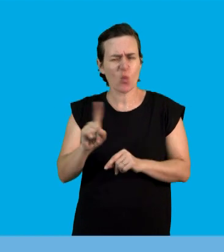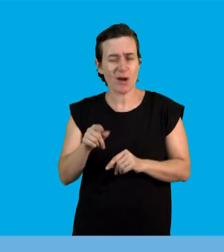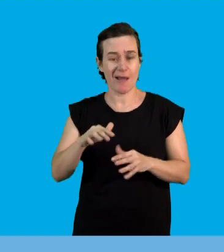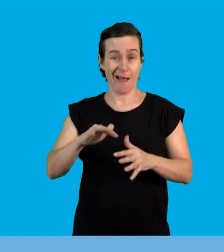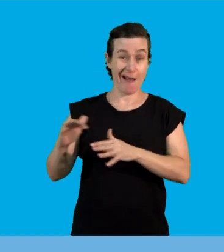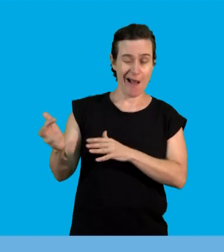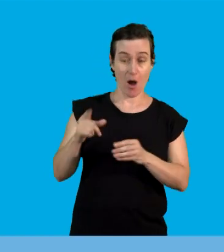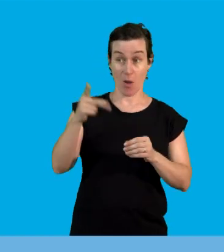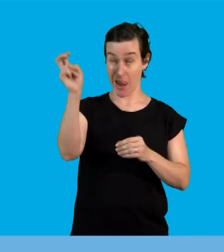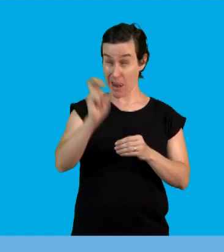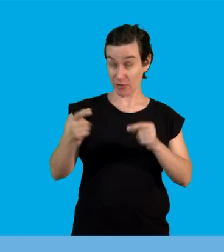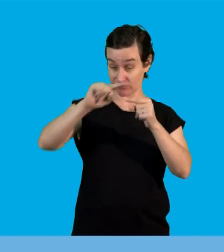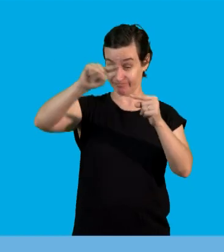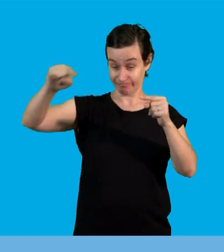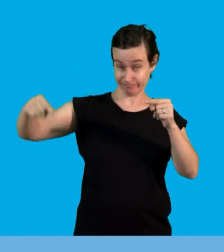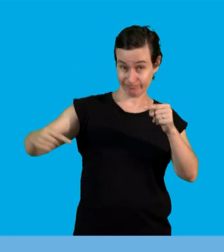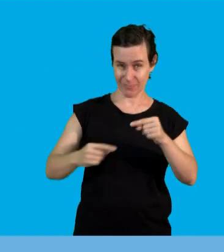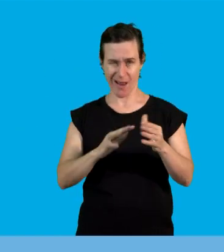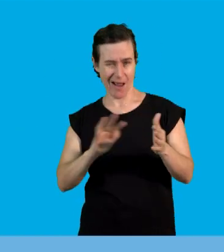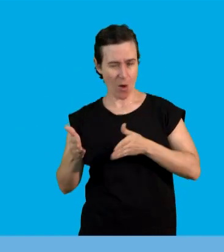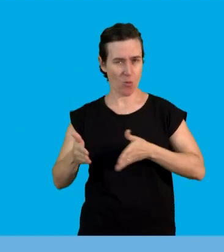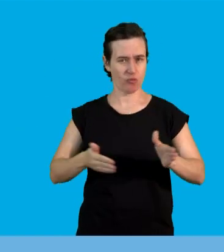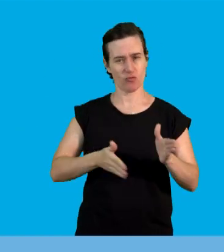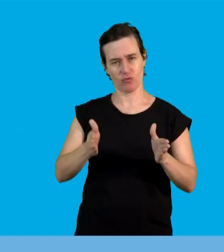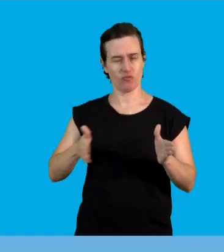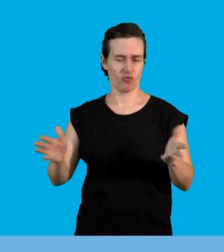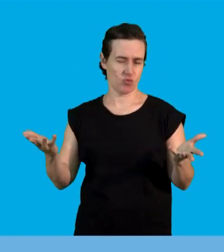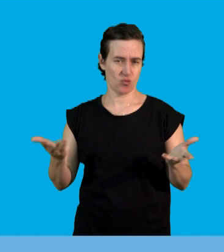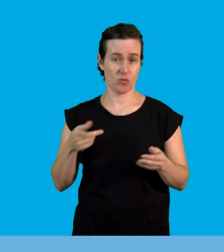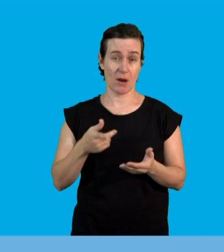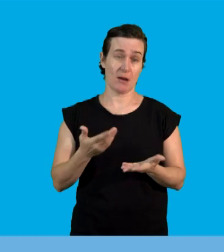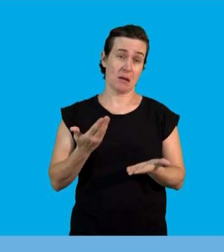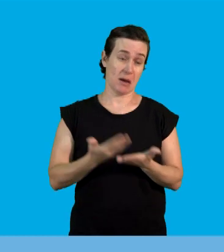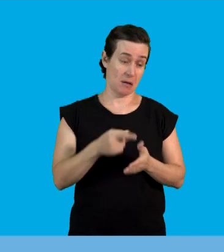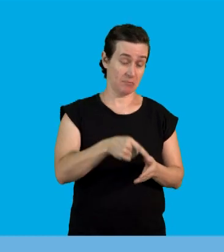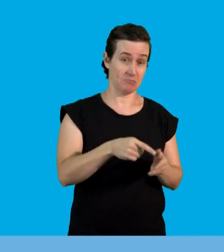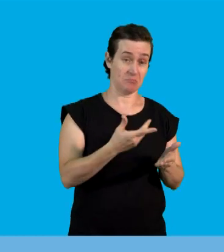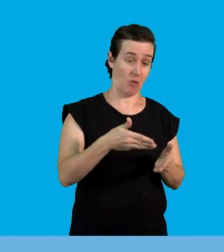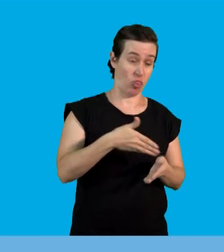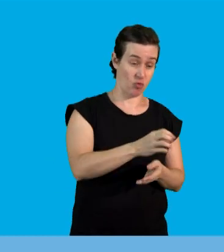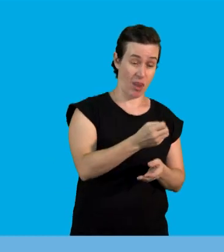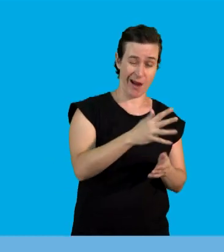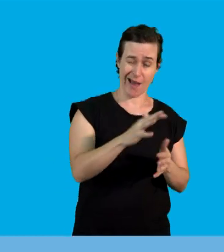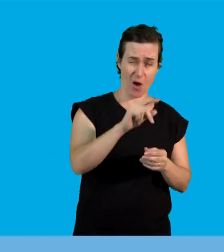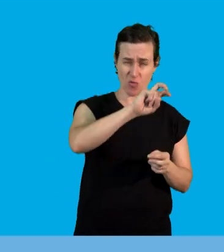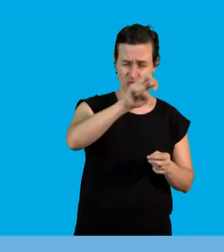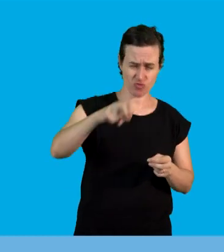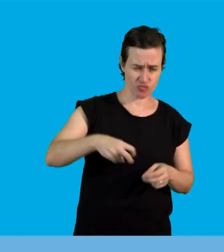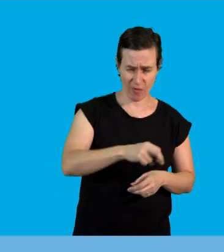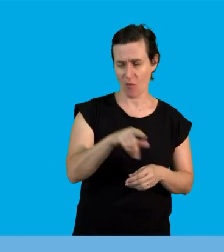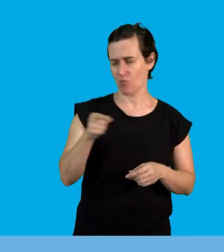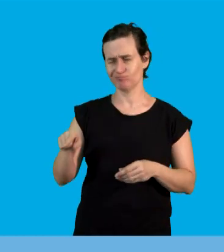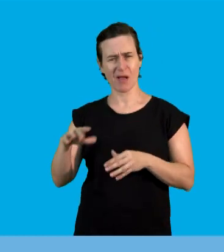current flows in a series circuit through the light bulbs and also in a parallel circuit through the light bulbs. So we know that